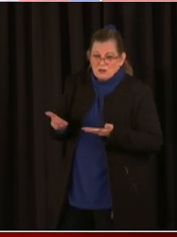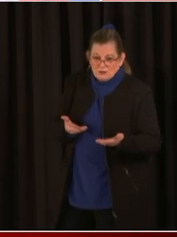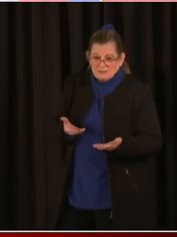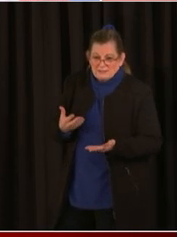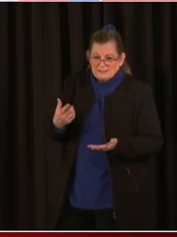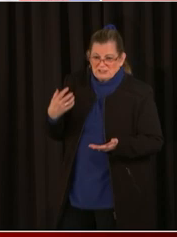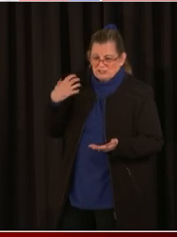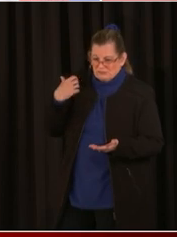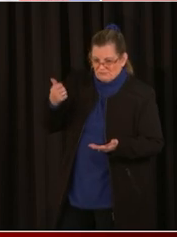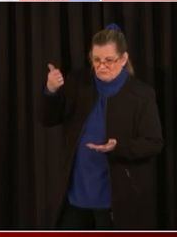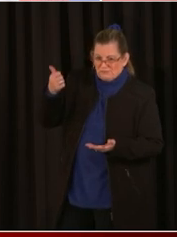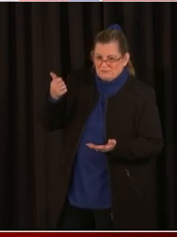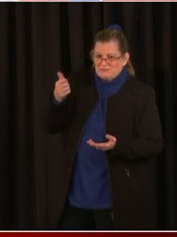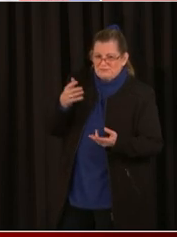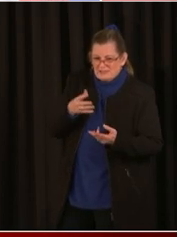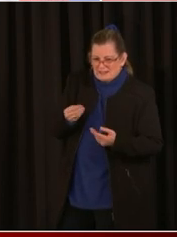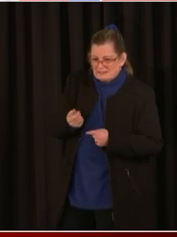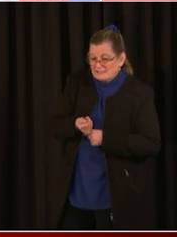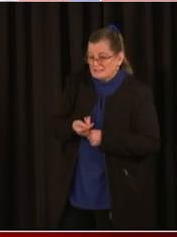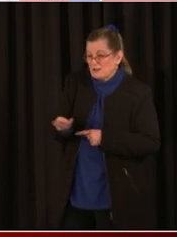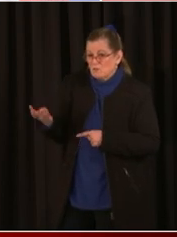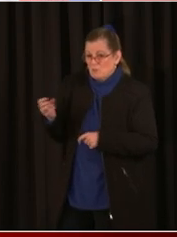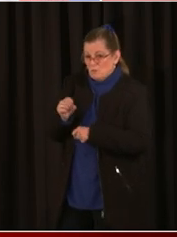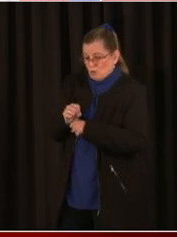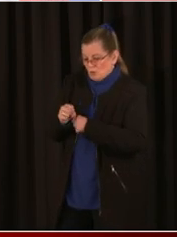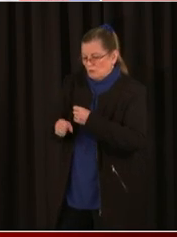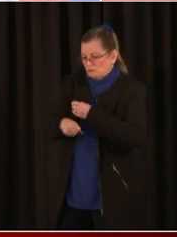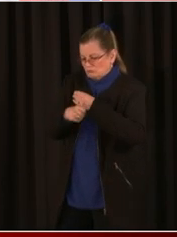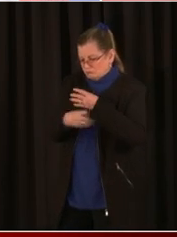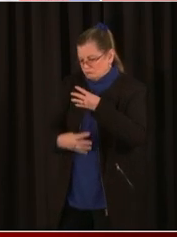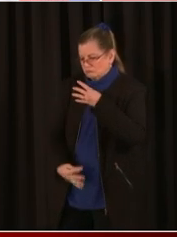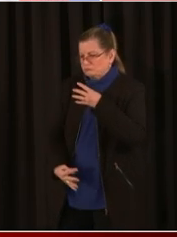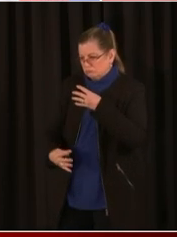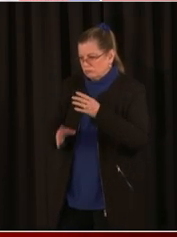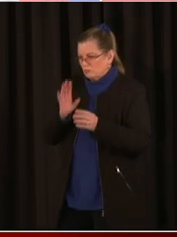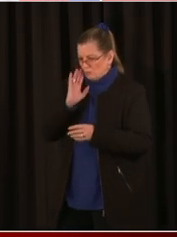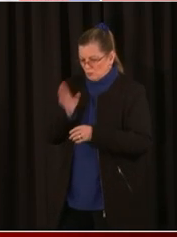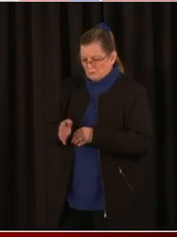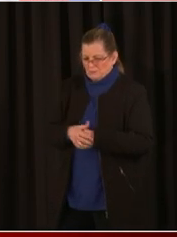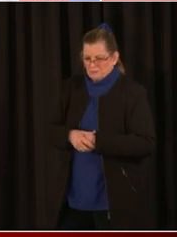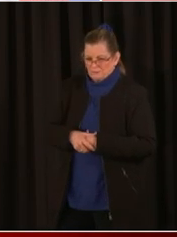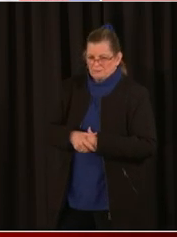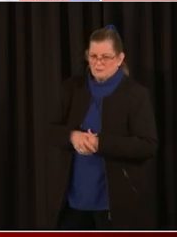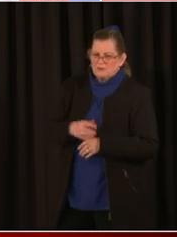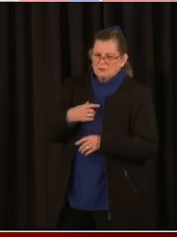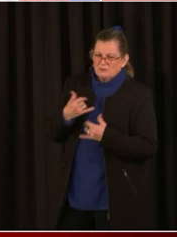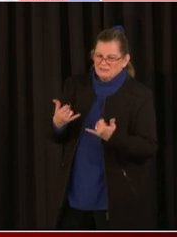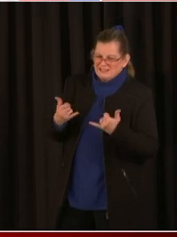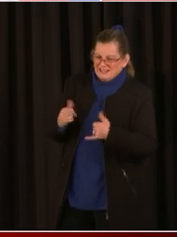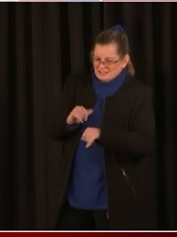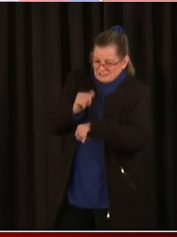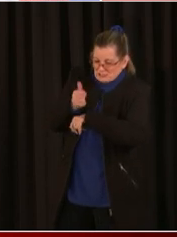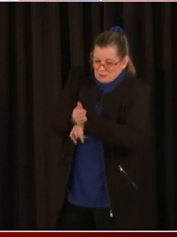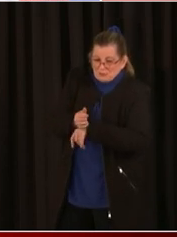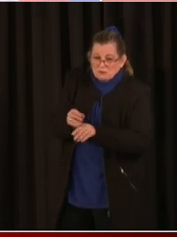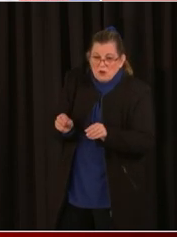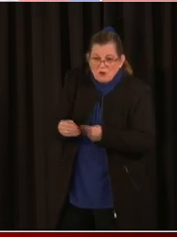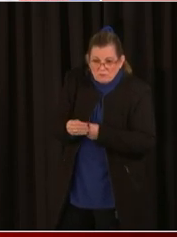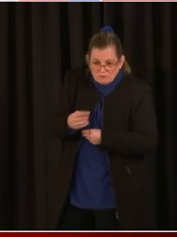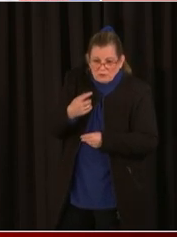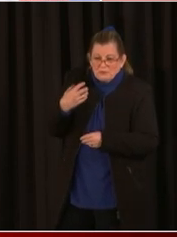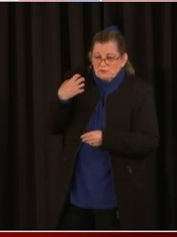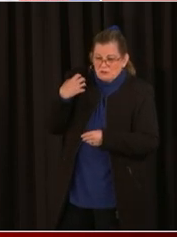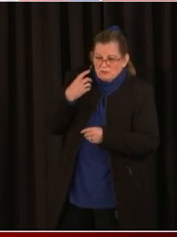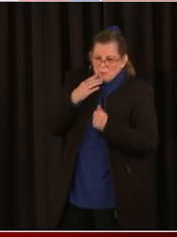a chief and several employees. So we're establishing the office, and the